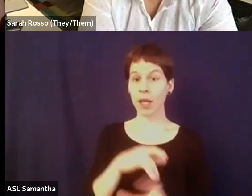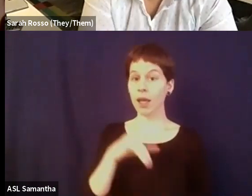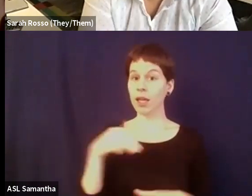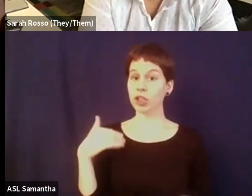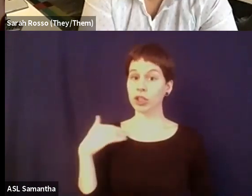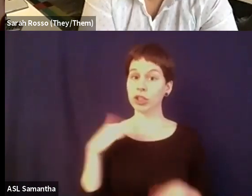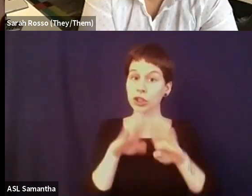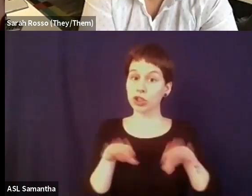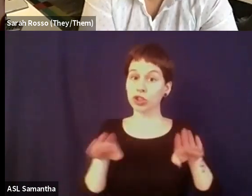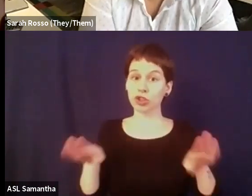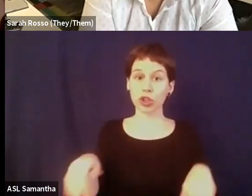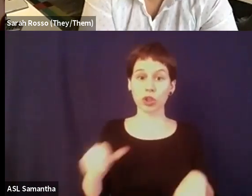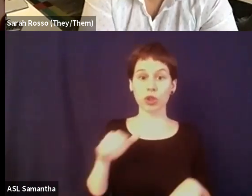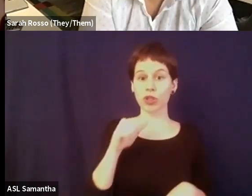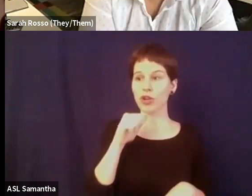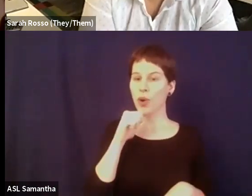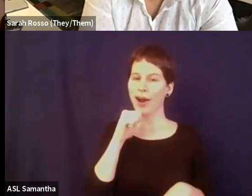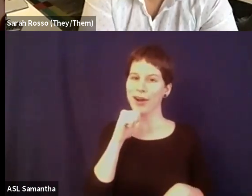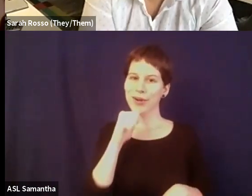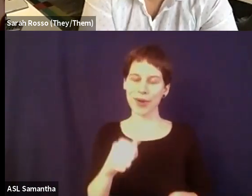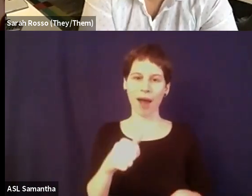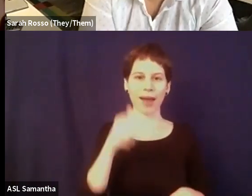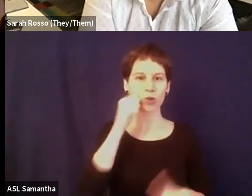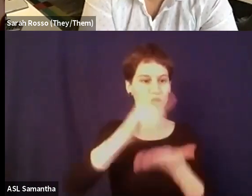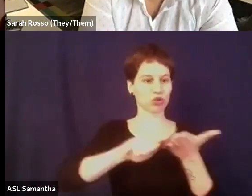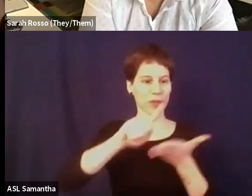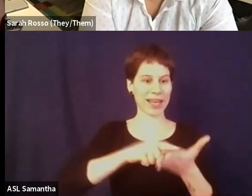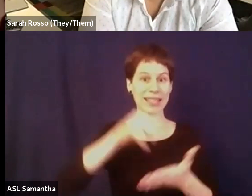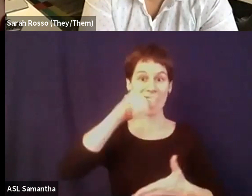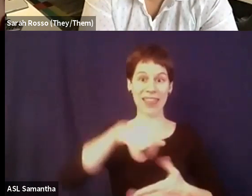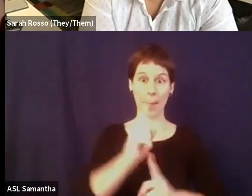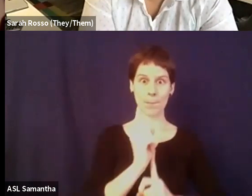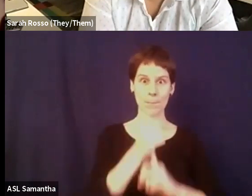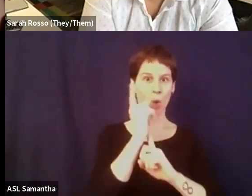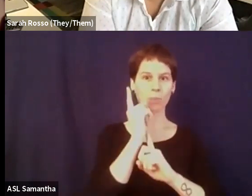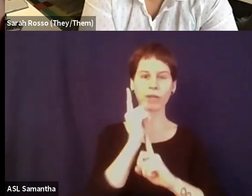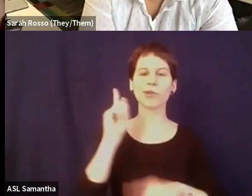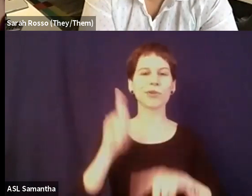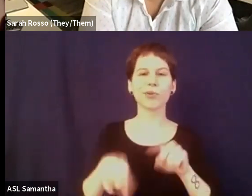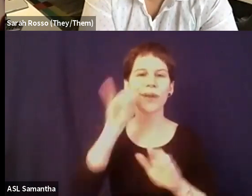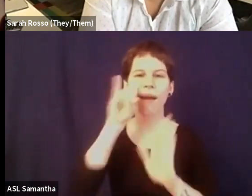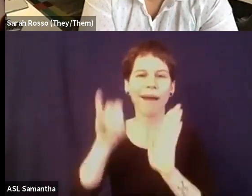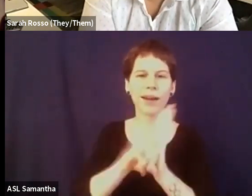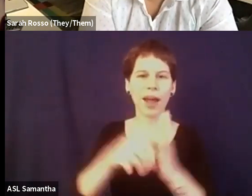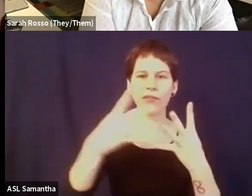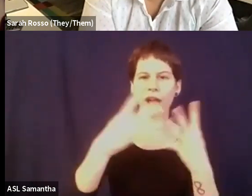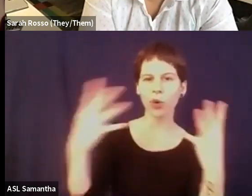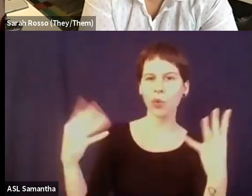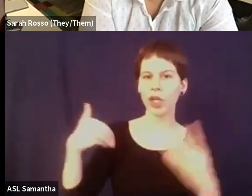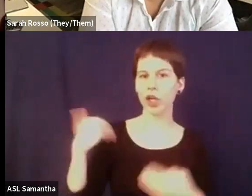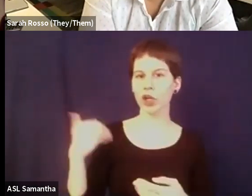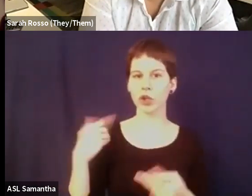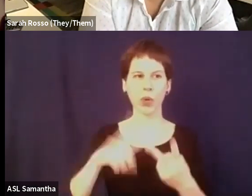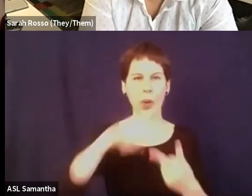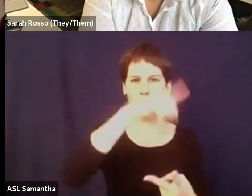not overtly discriminated against in that moment can benefit. And you can identify in queer youth, in Black, who is